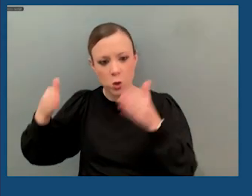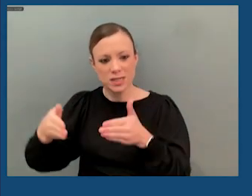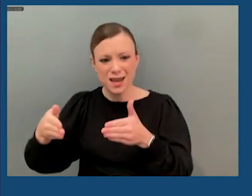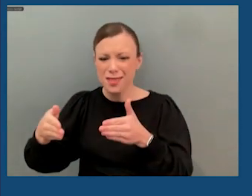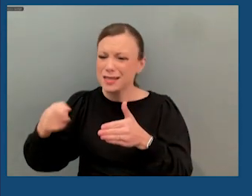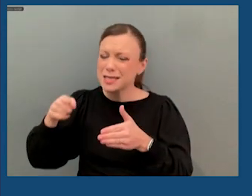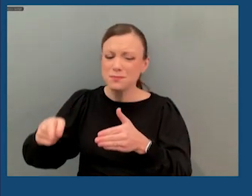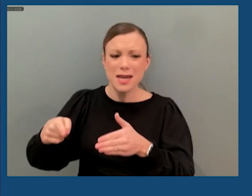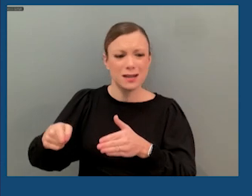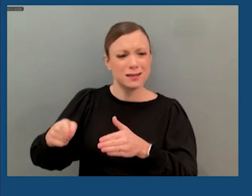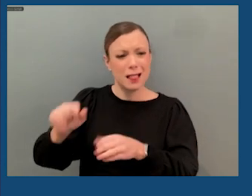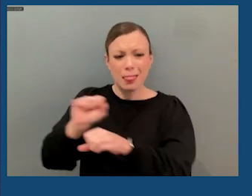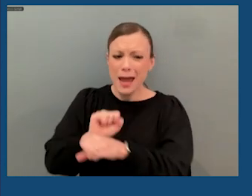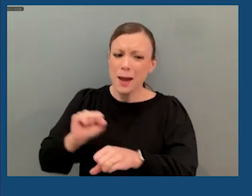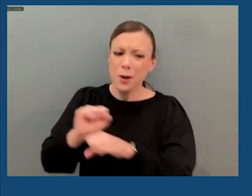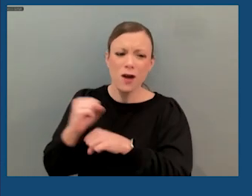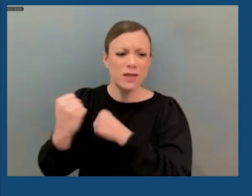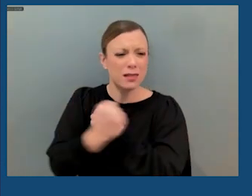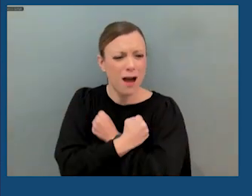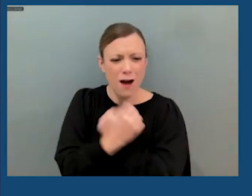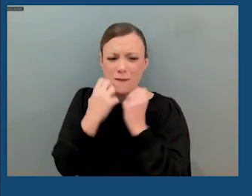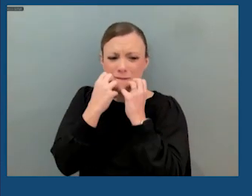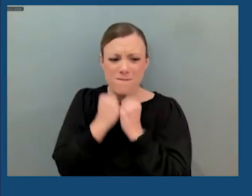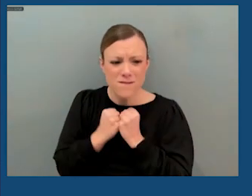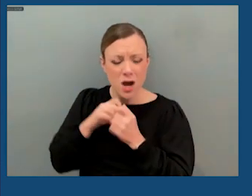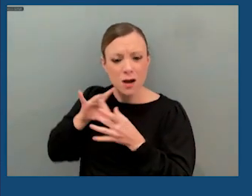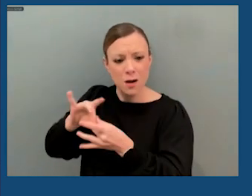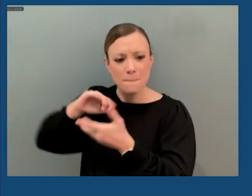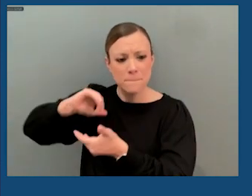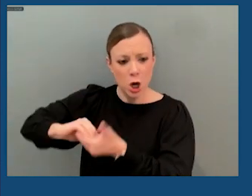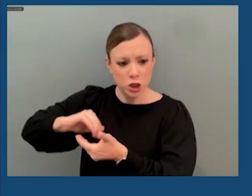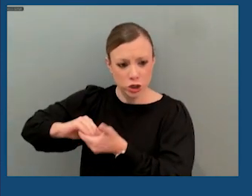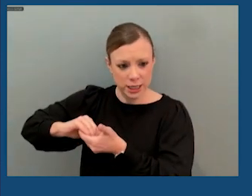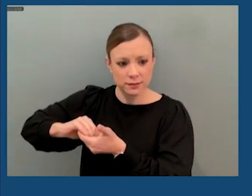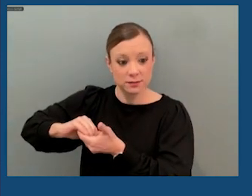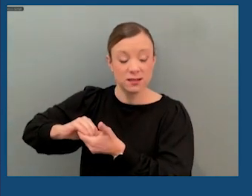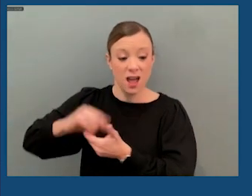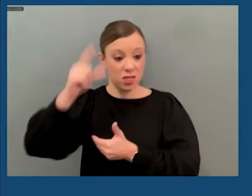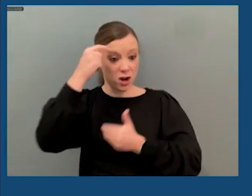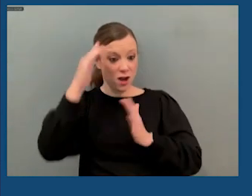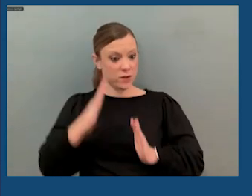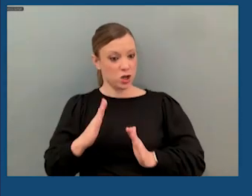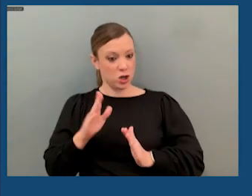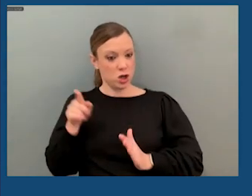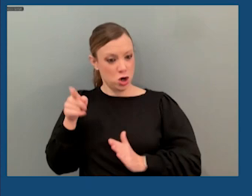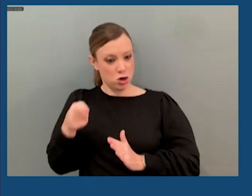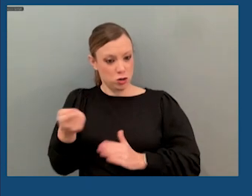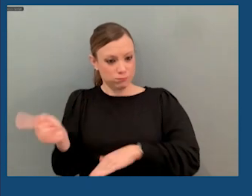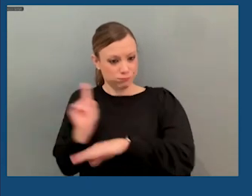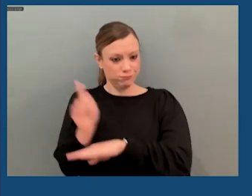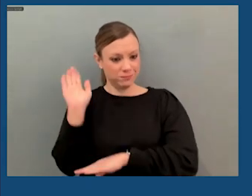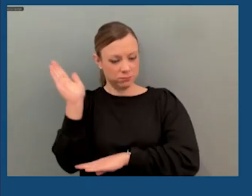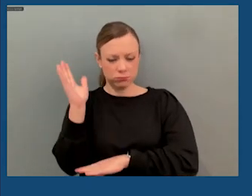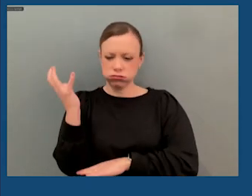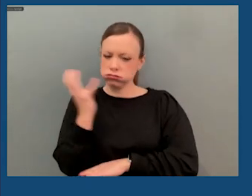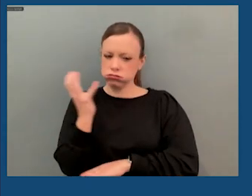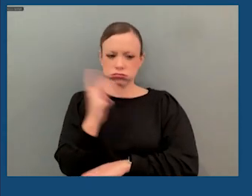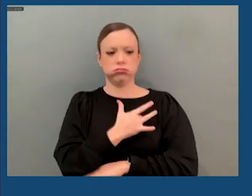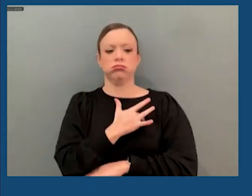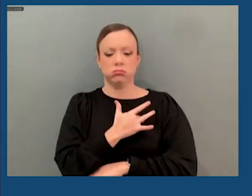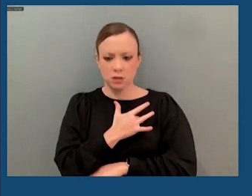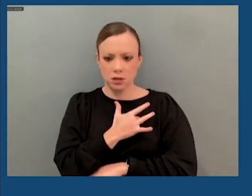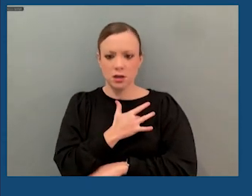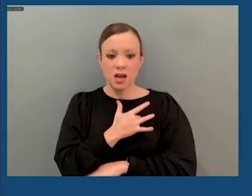partnering, and the governor and the lieutenant governor have spoken so eloquently. I wanted to talk about how this affects our practice and the tools that we